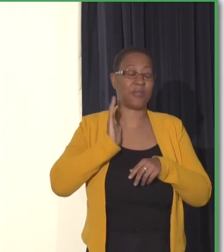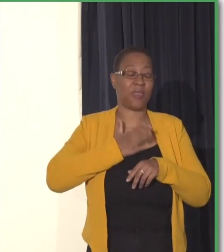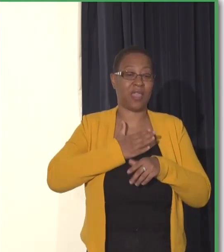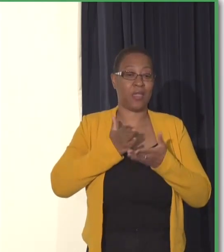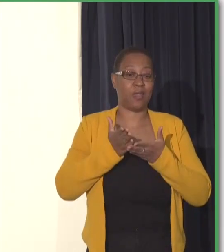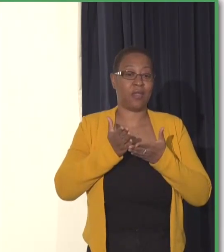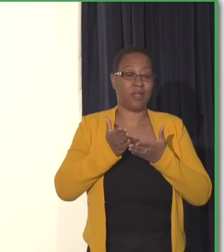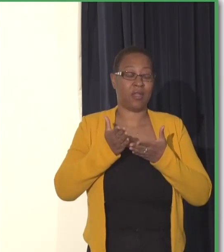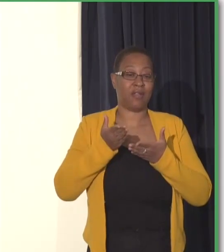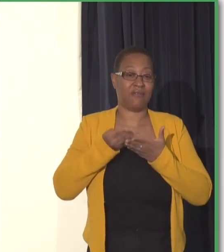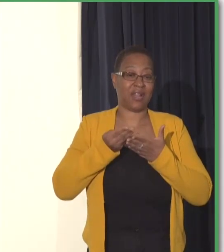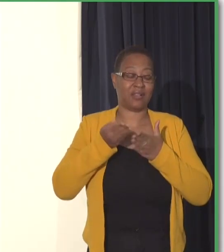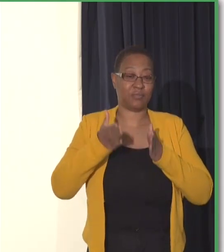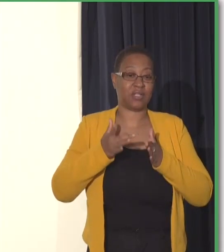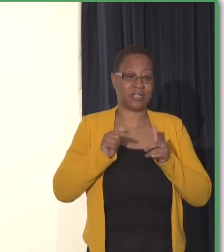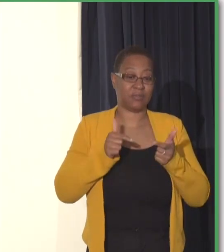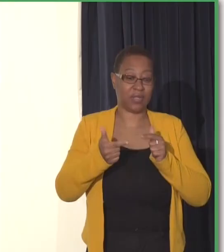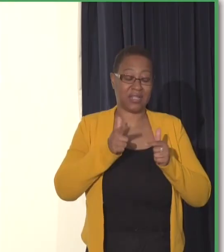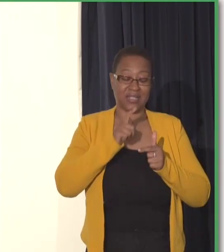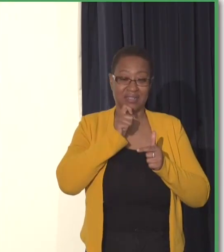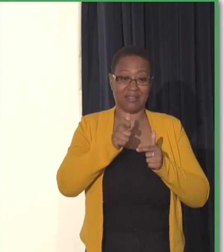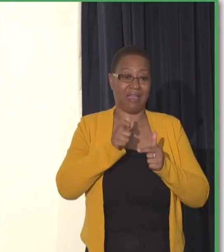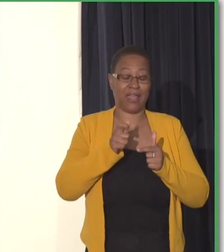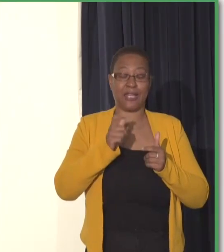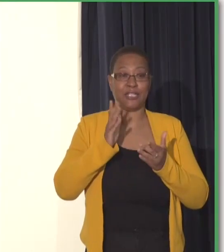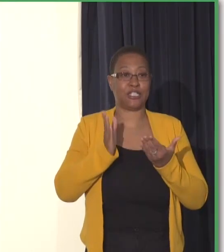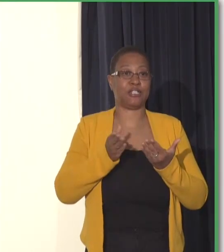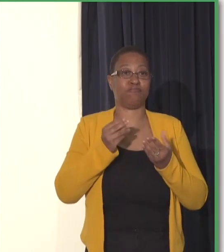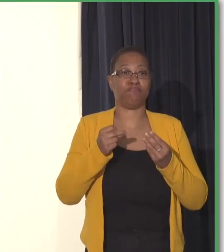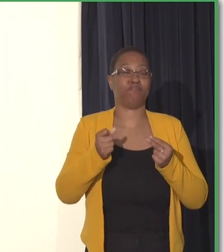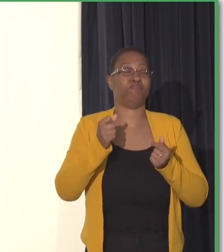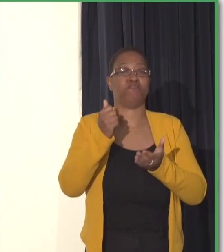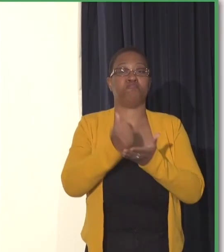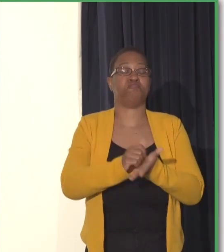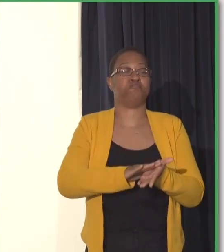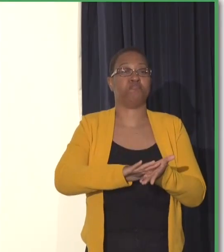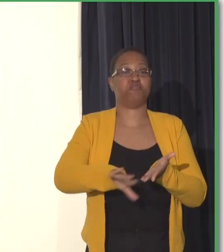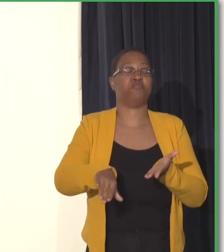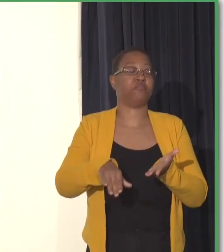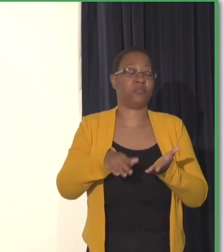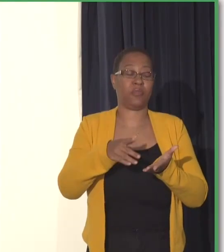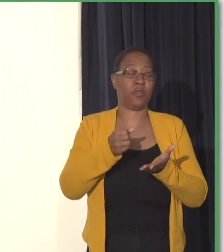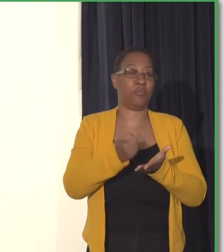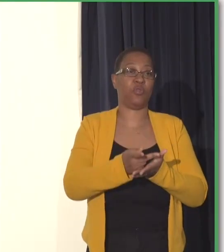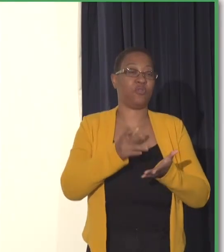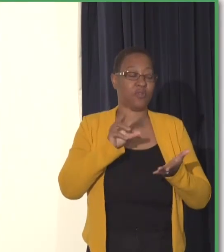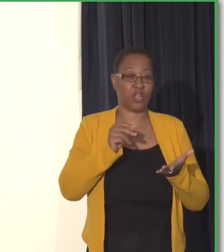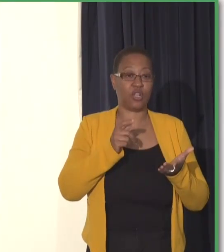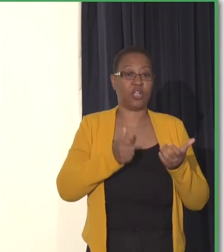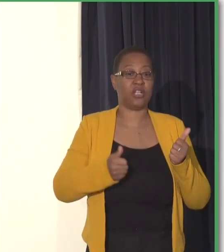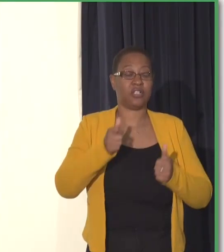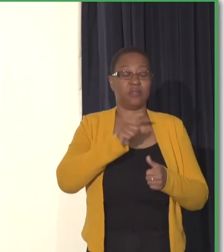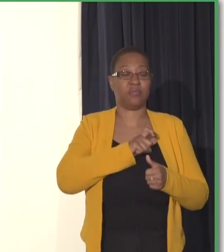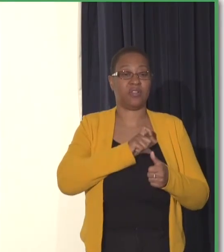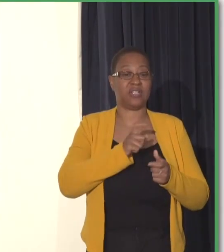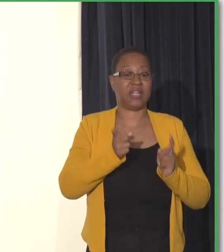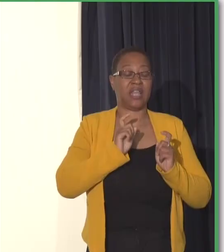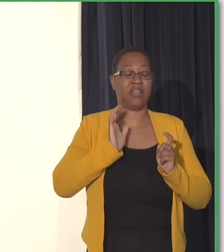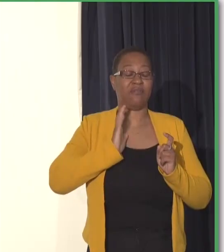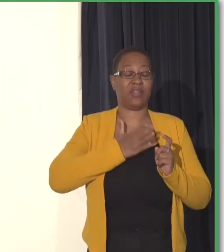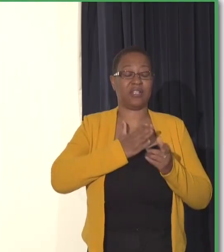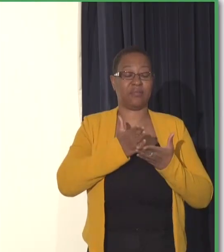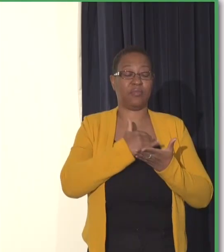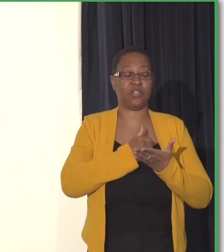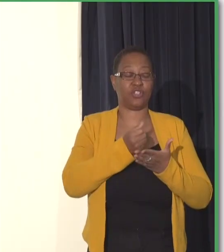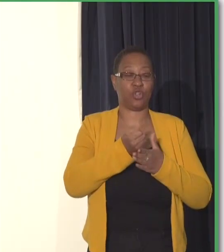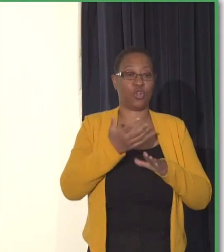this budget. This is not a rubber stamp budget. The chief of police gave us the budget early this year. They say